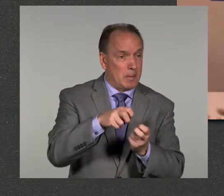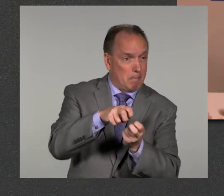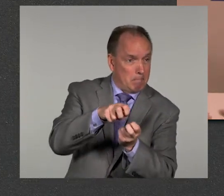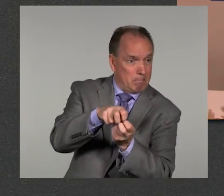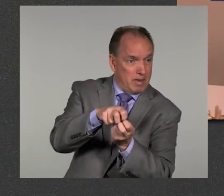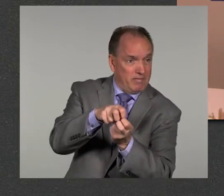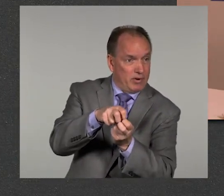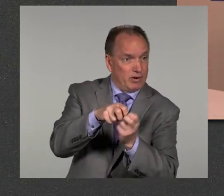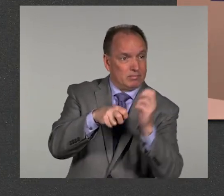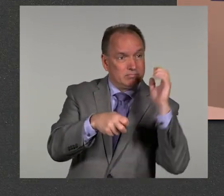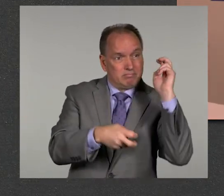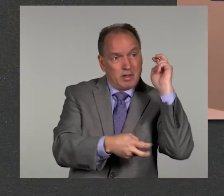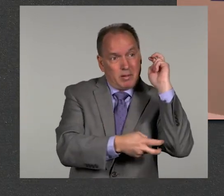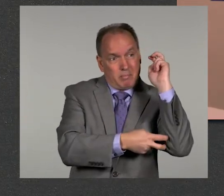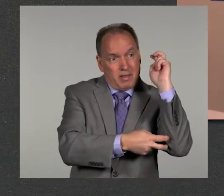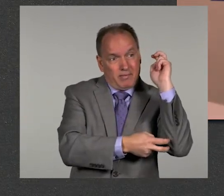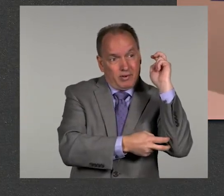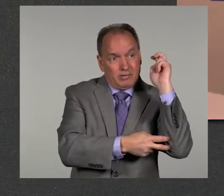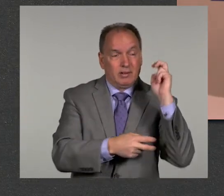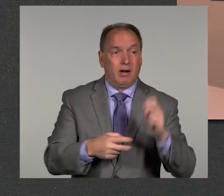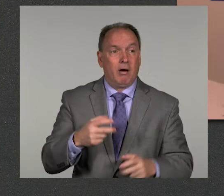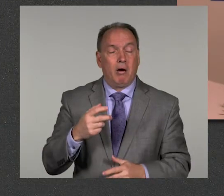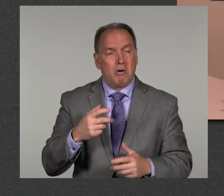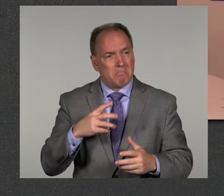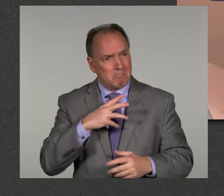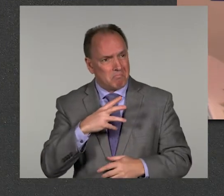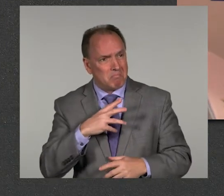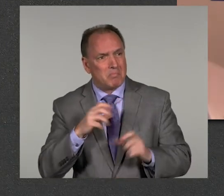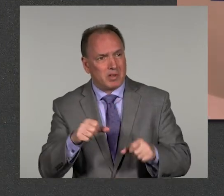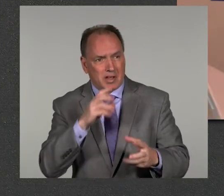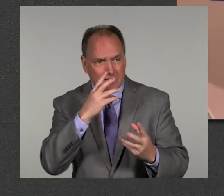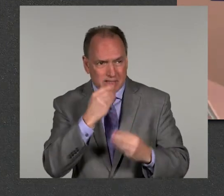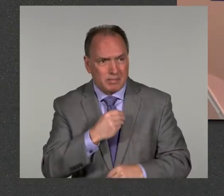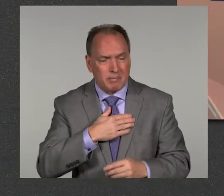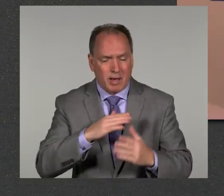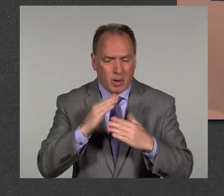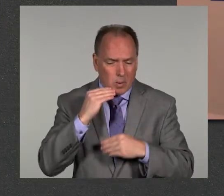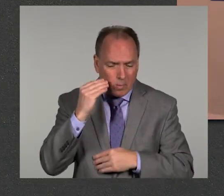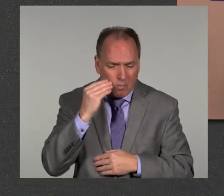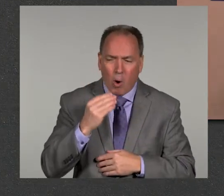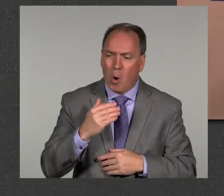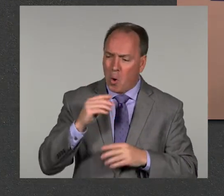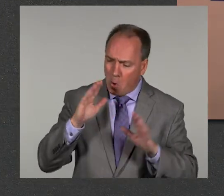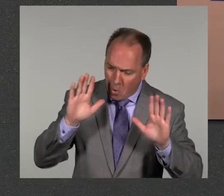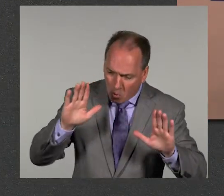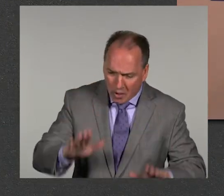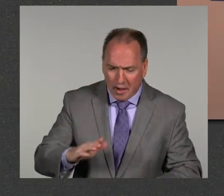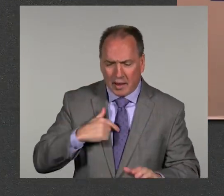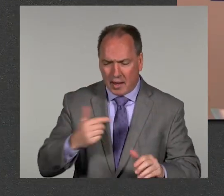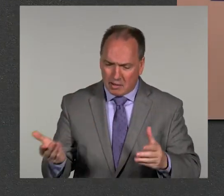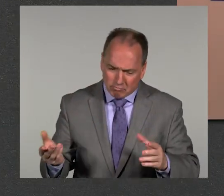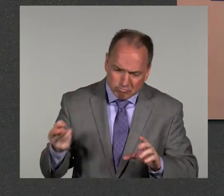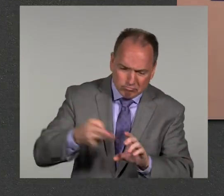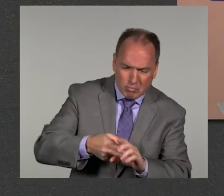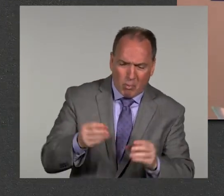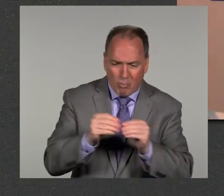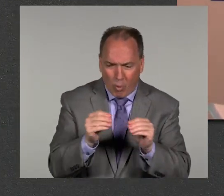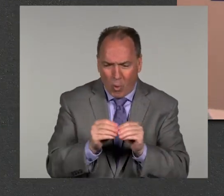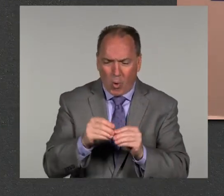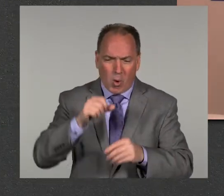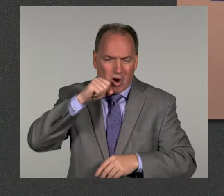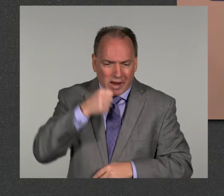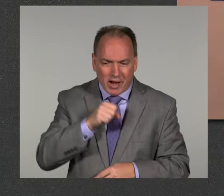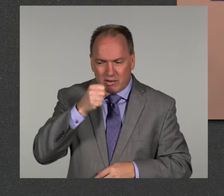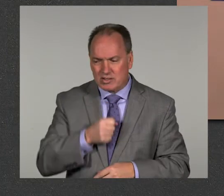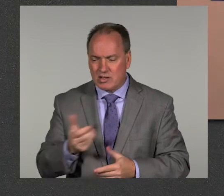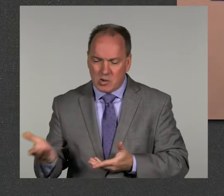has plenty of space. Great, I can bring even more carrots, Rabbit said with a smile. But with